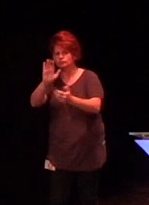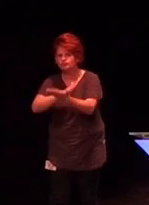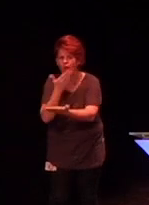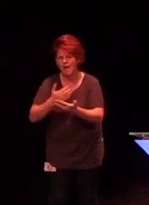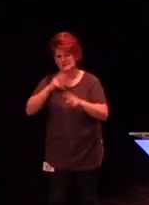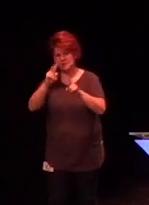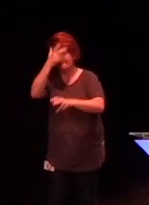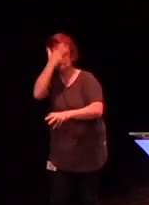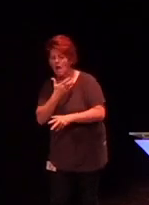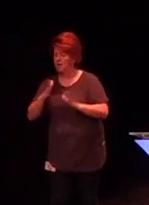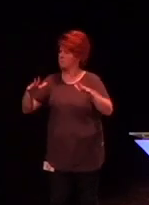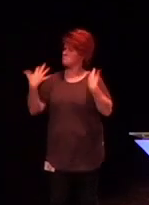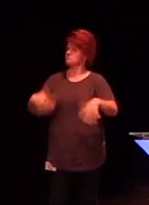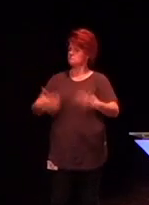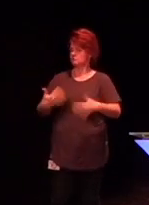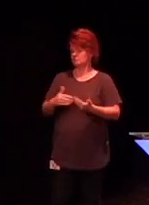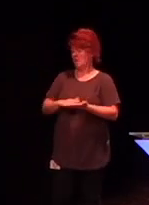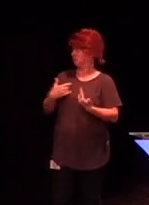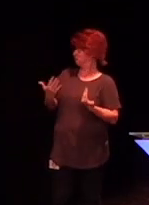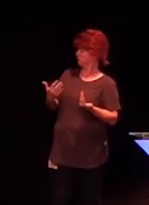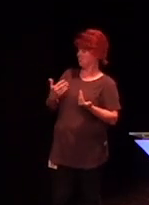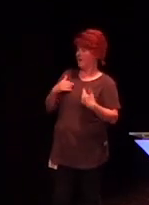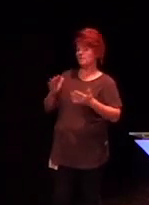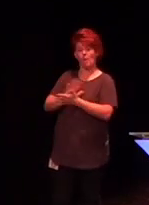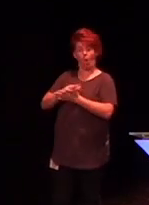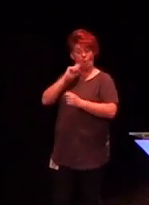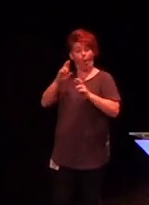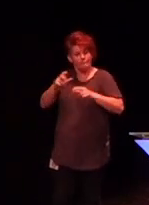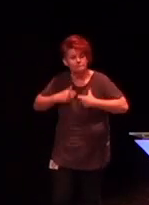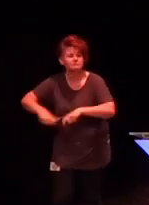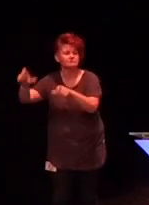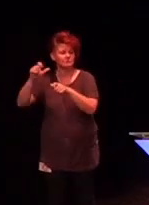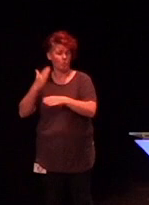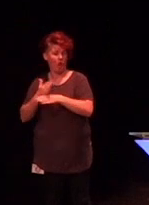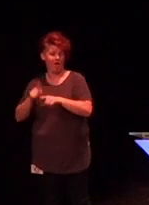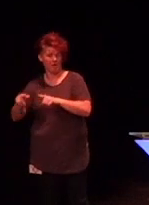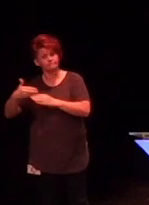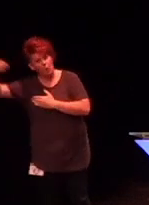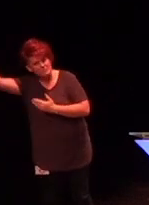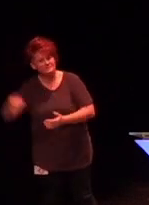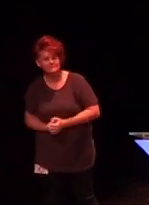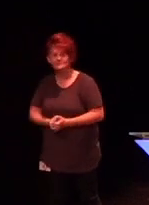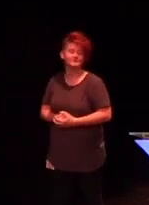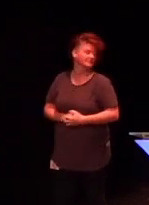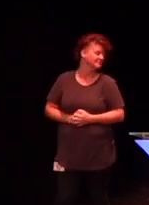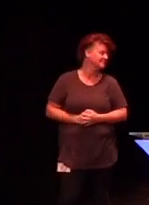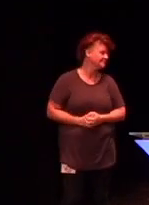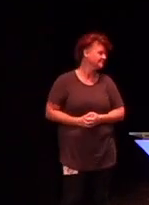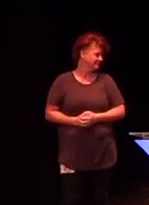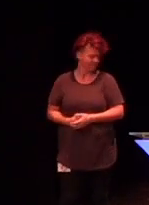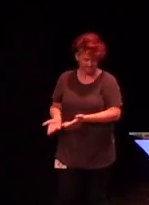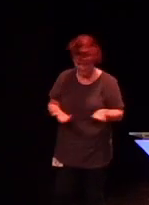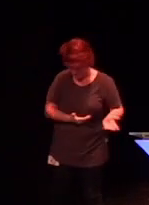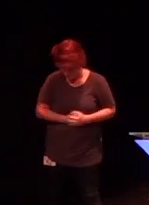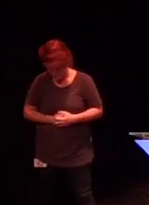deaf person myself. I could see everything translated, I could read your facial expressions, and, you know, hopefully we're going to do similar work